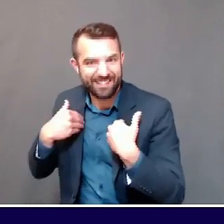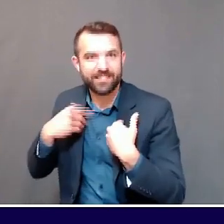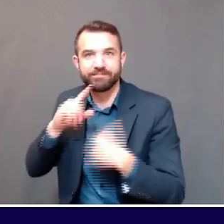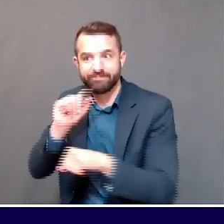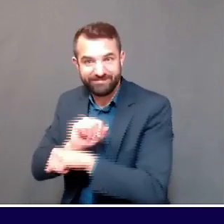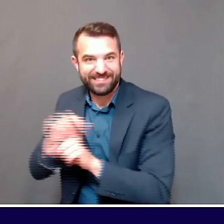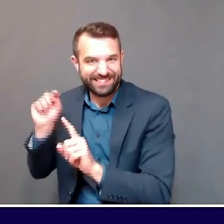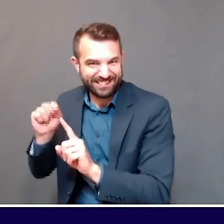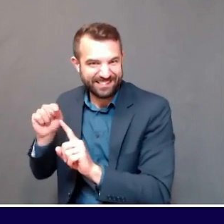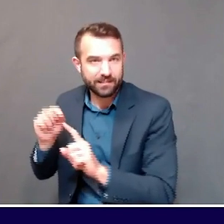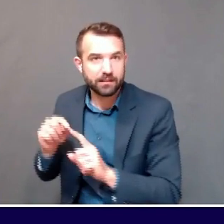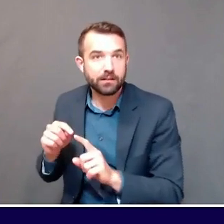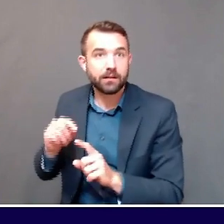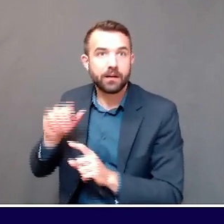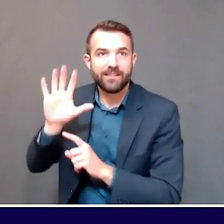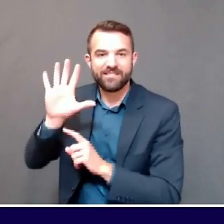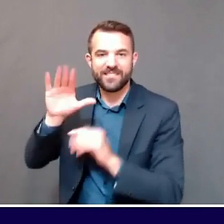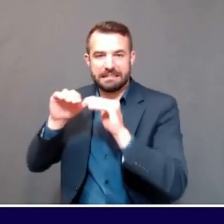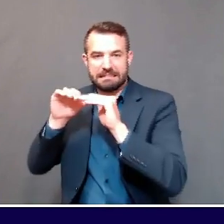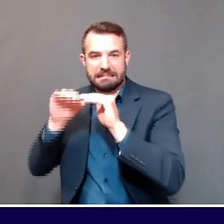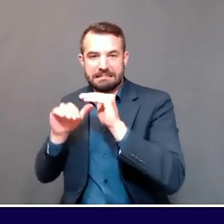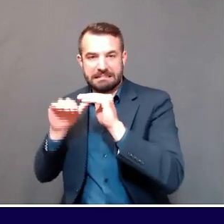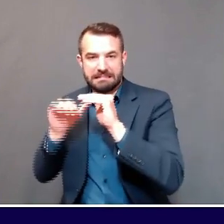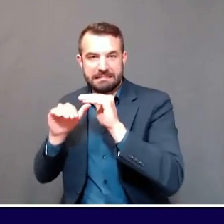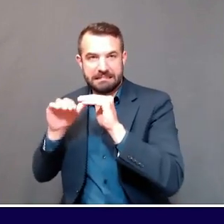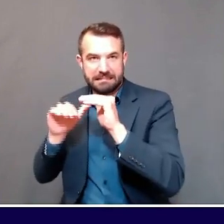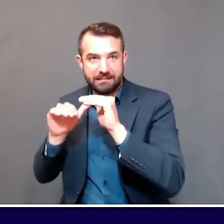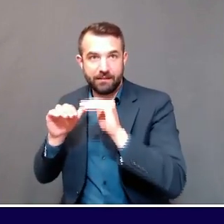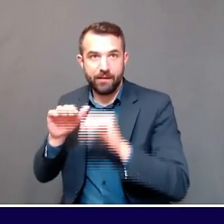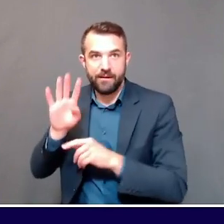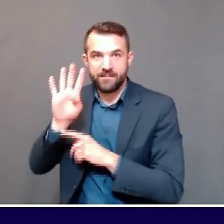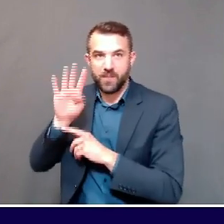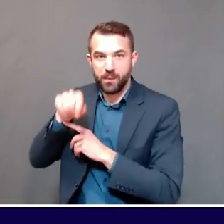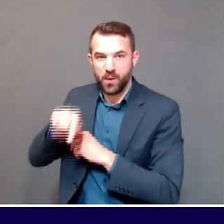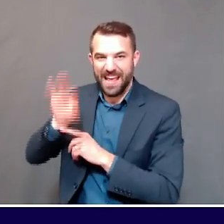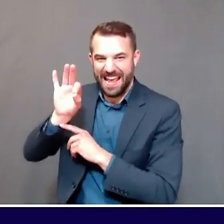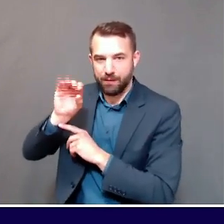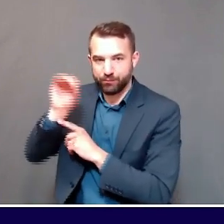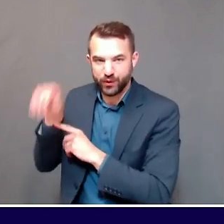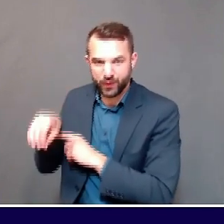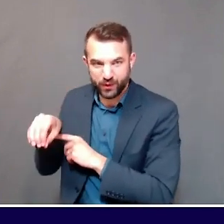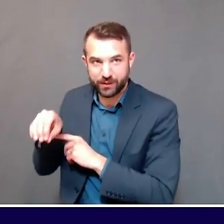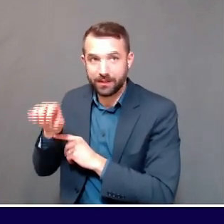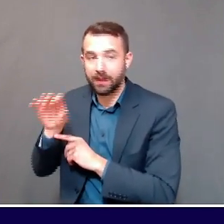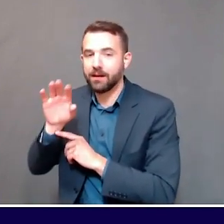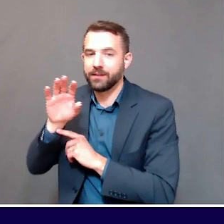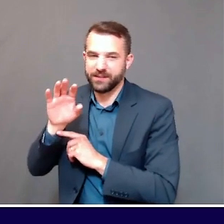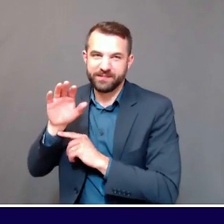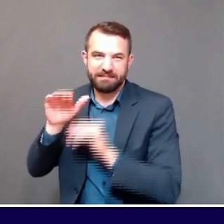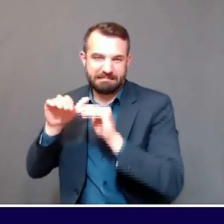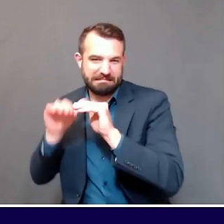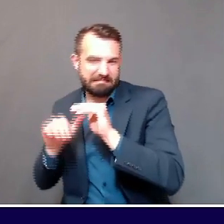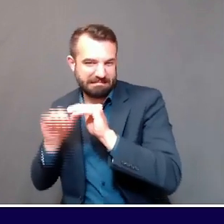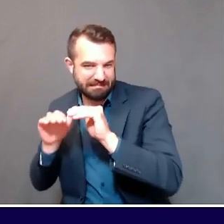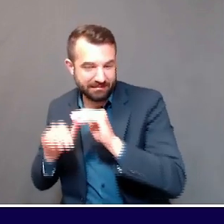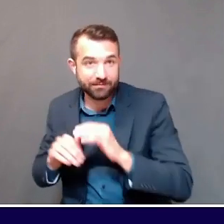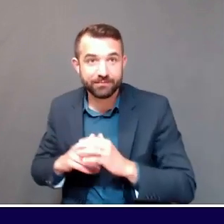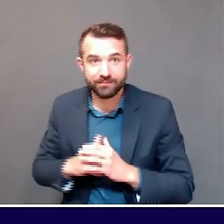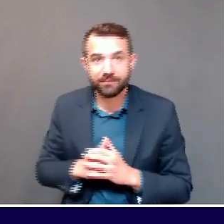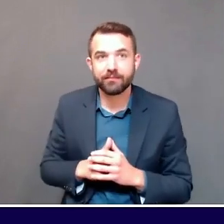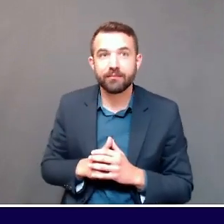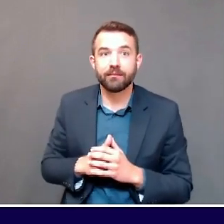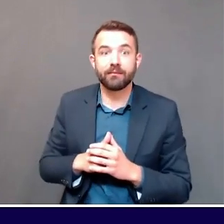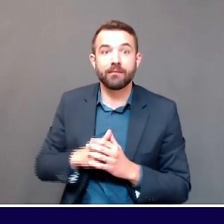dipped below 5% to 4.97% now. This represents a